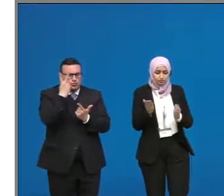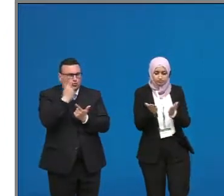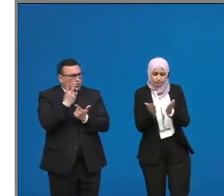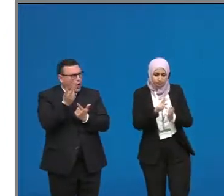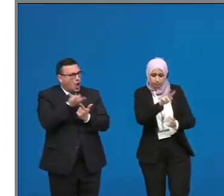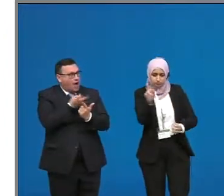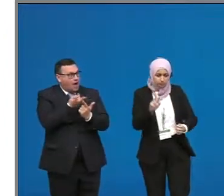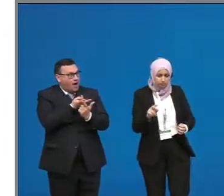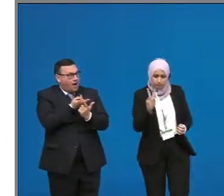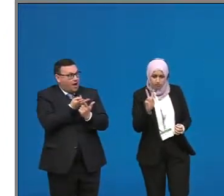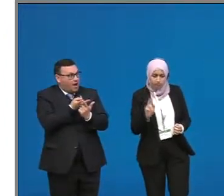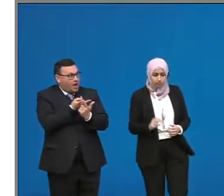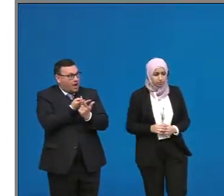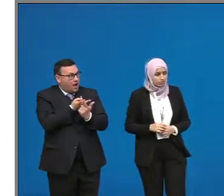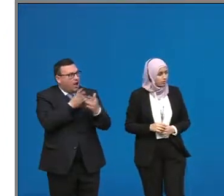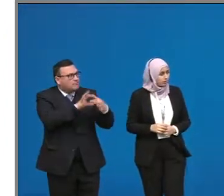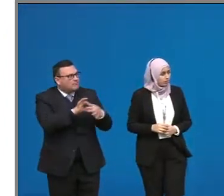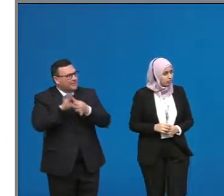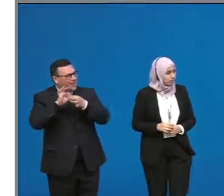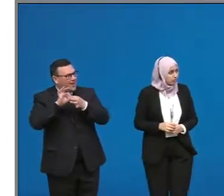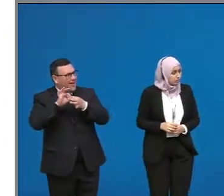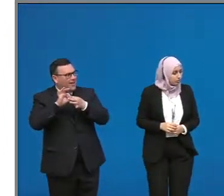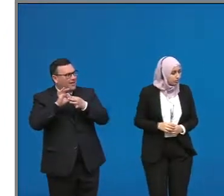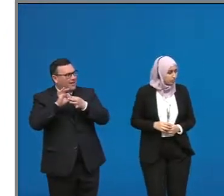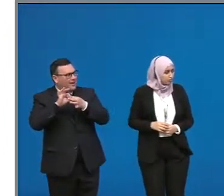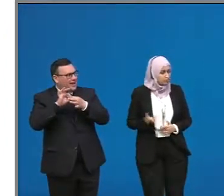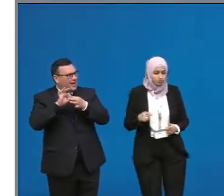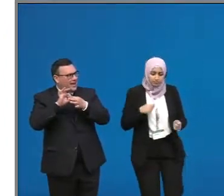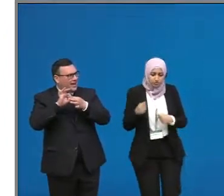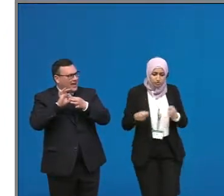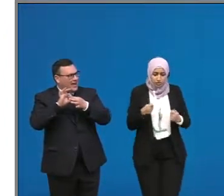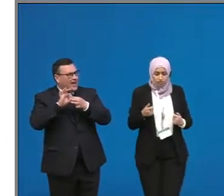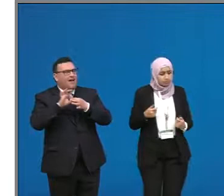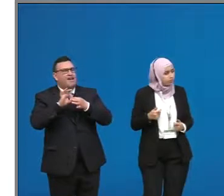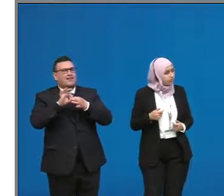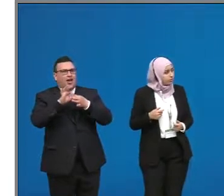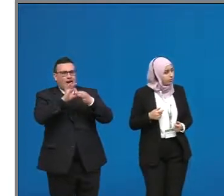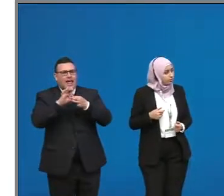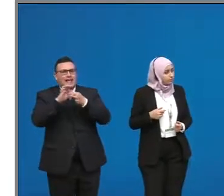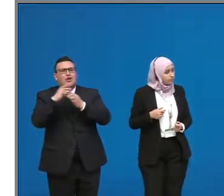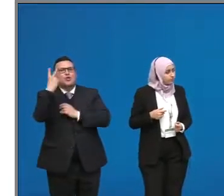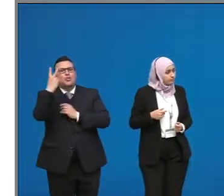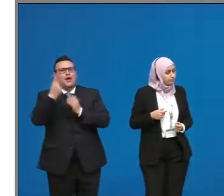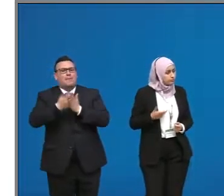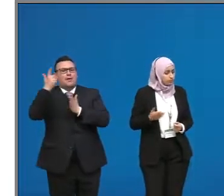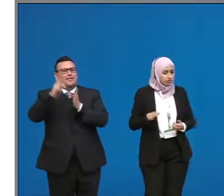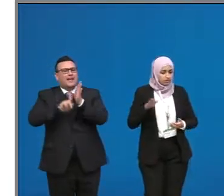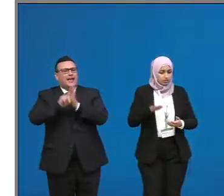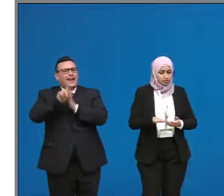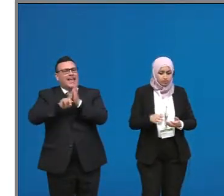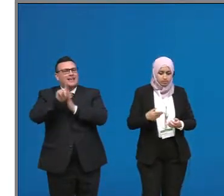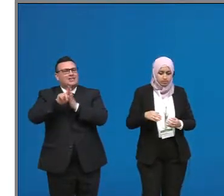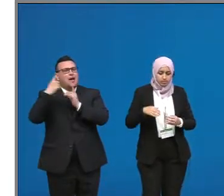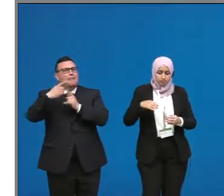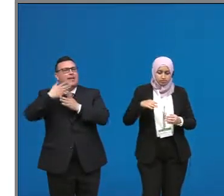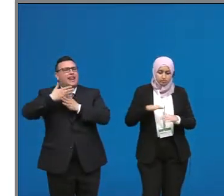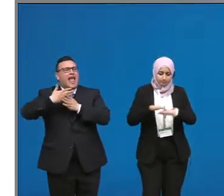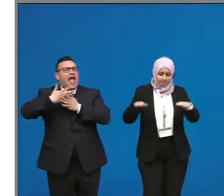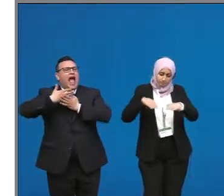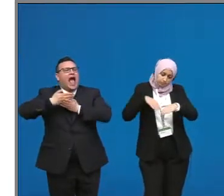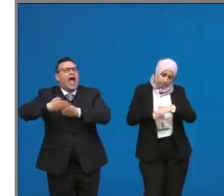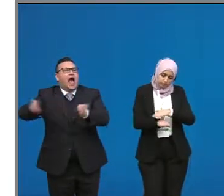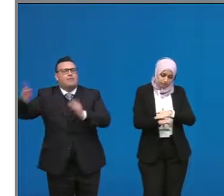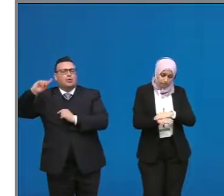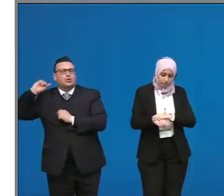to establish a technical infrastructure for massive open